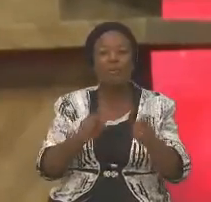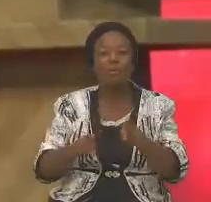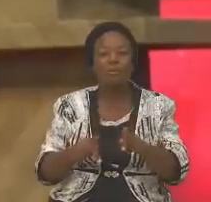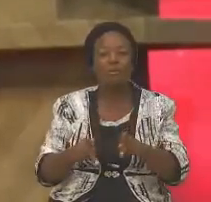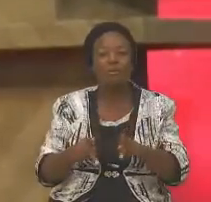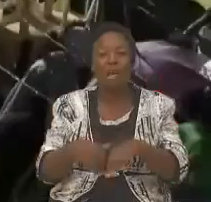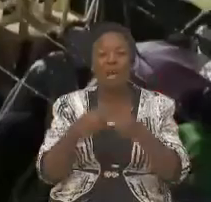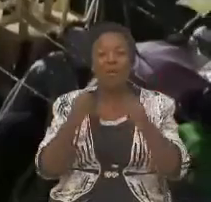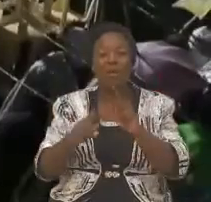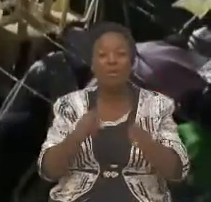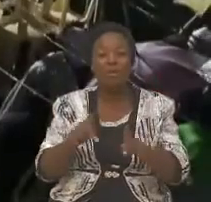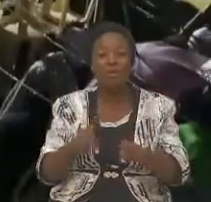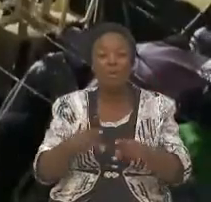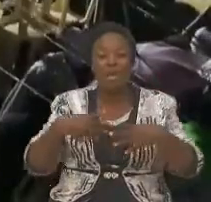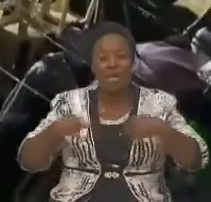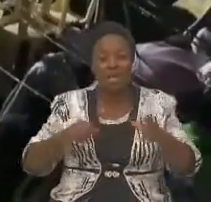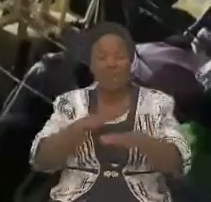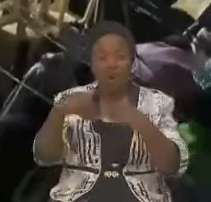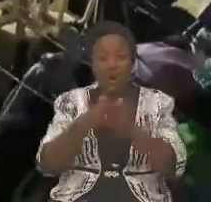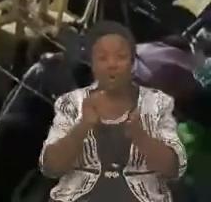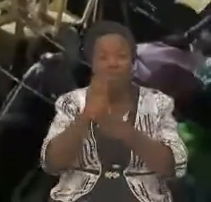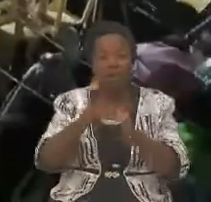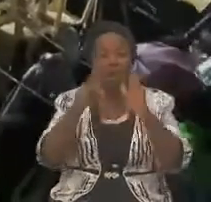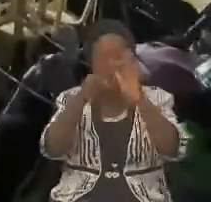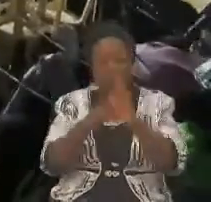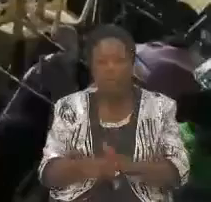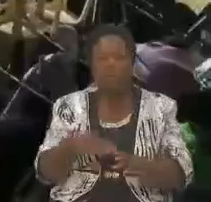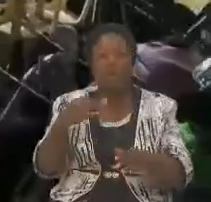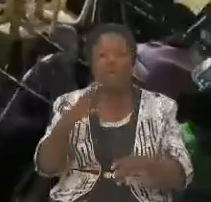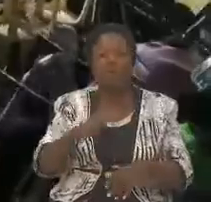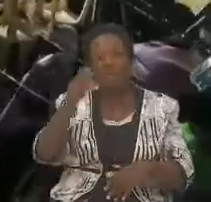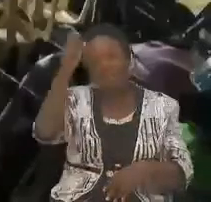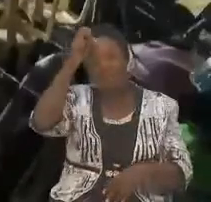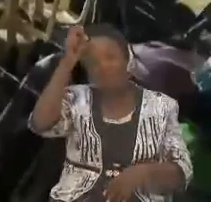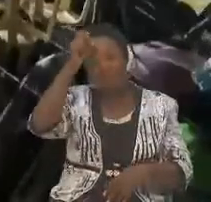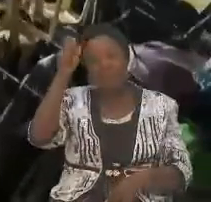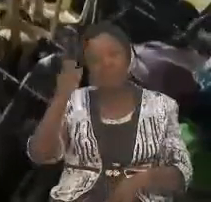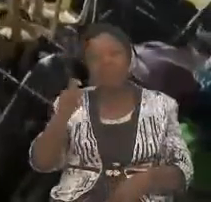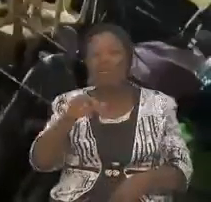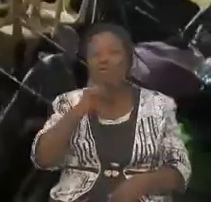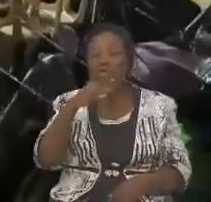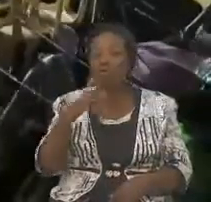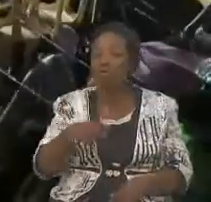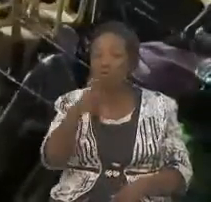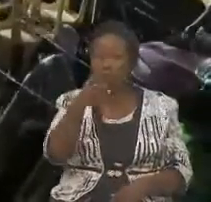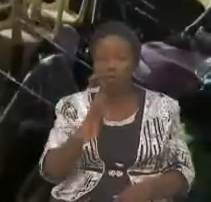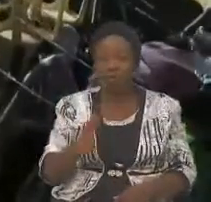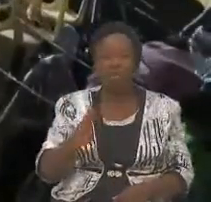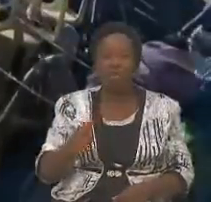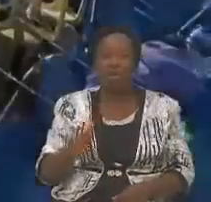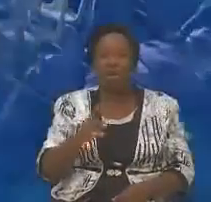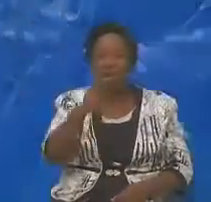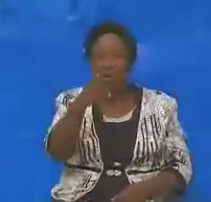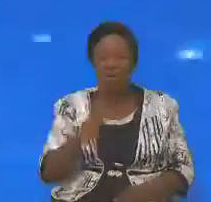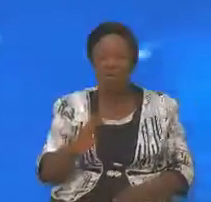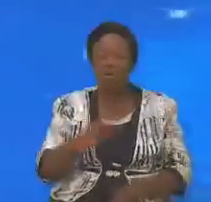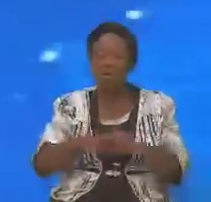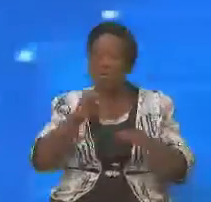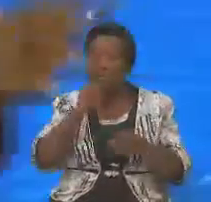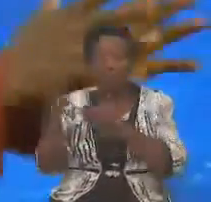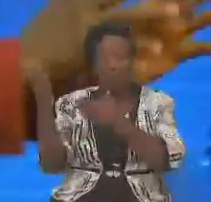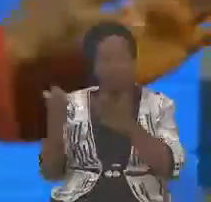today. And it is yours. I said it is yours. It says, and I am